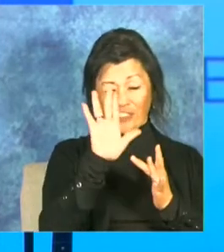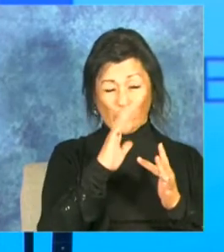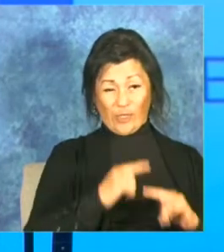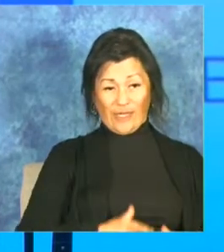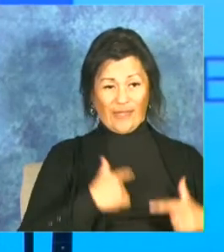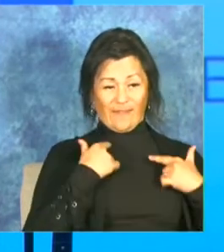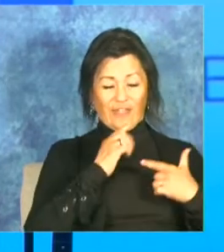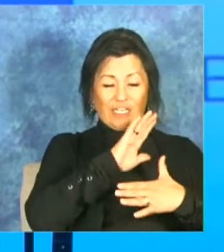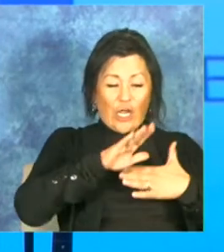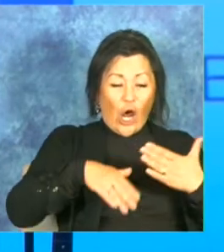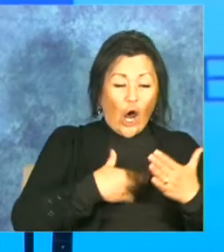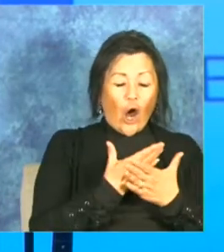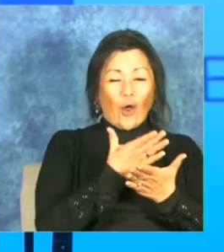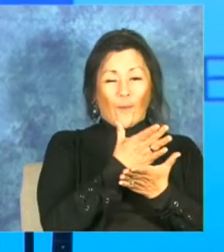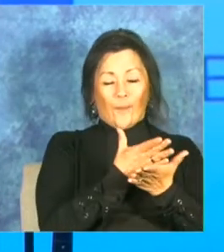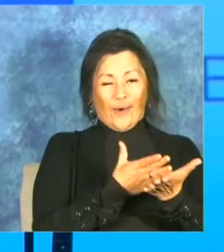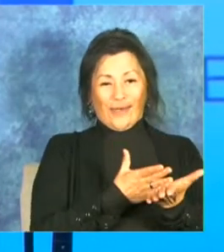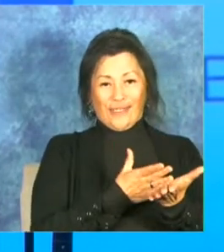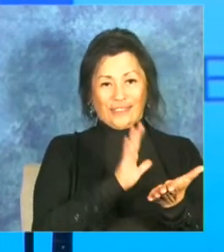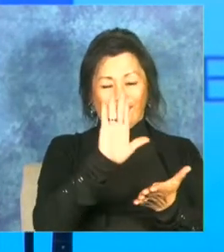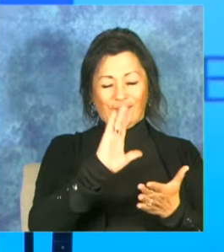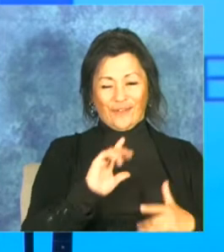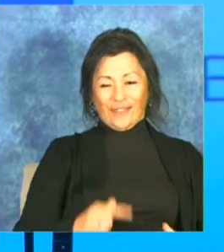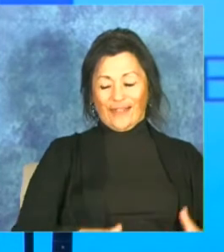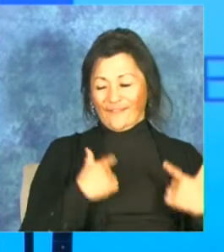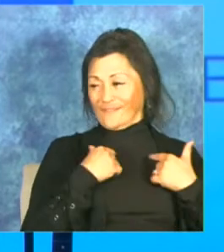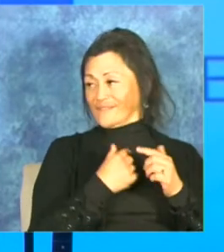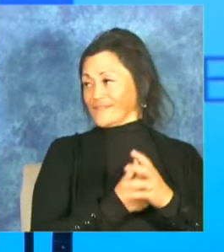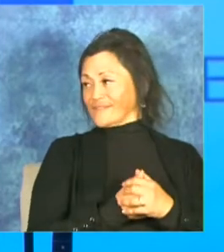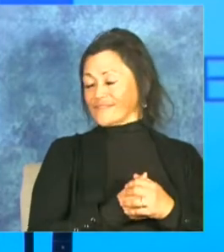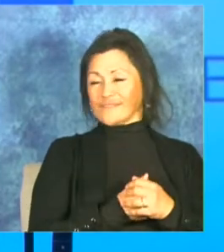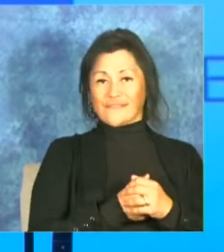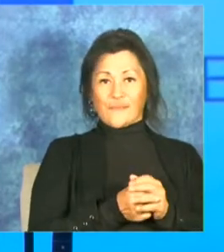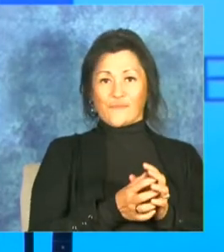all aspects of your life.